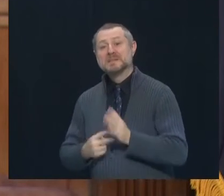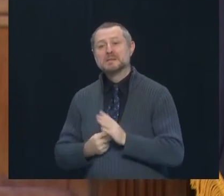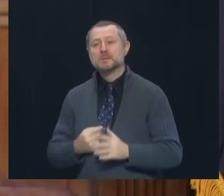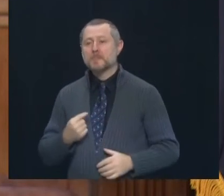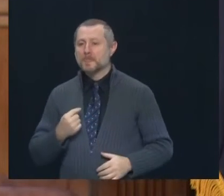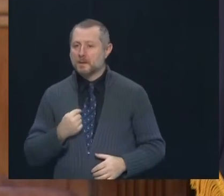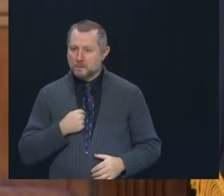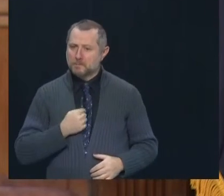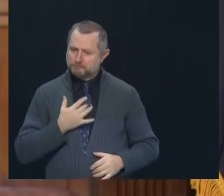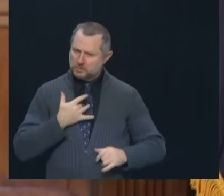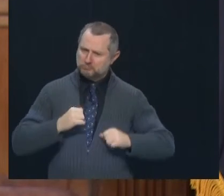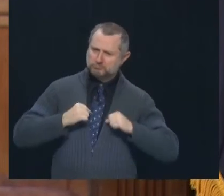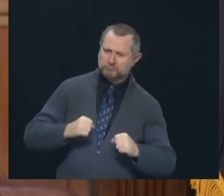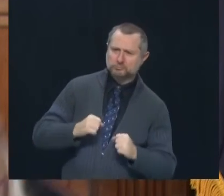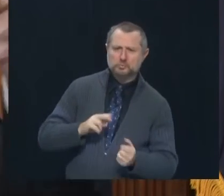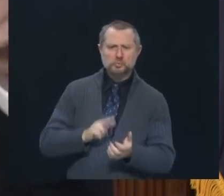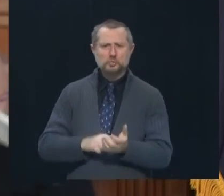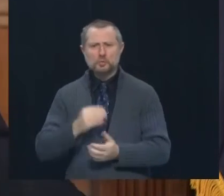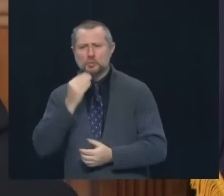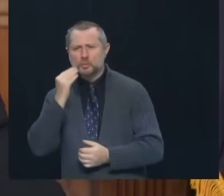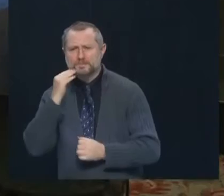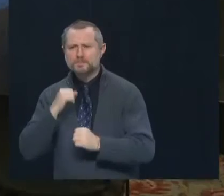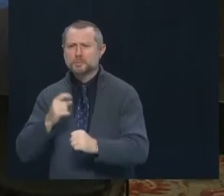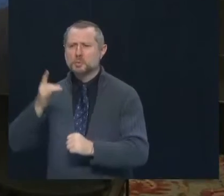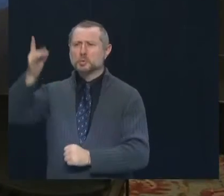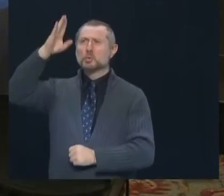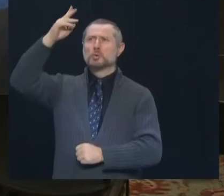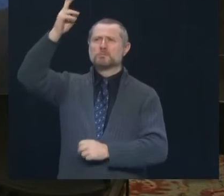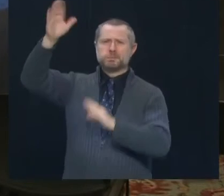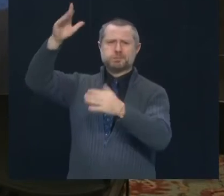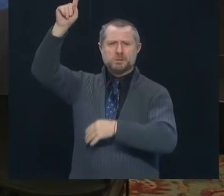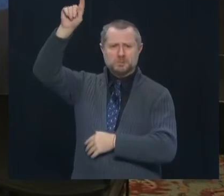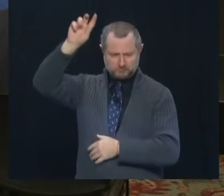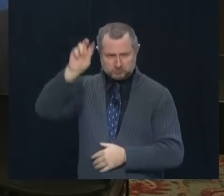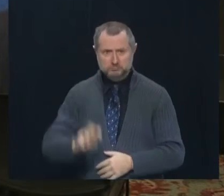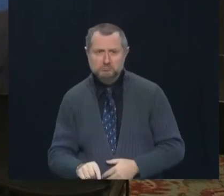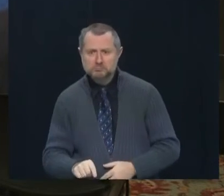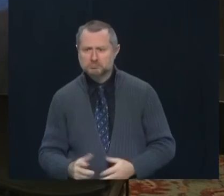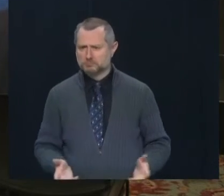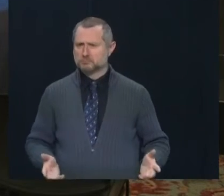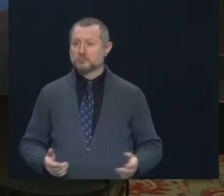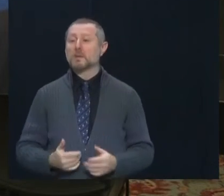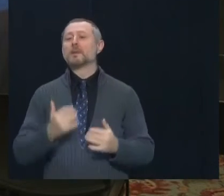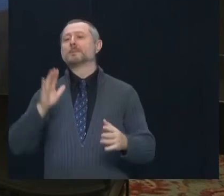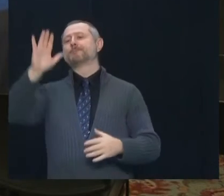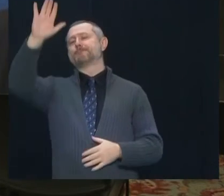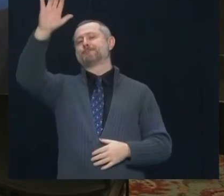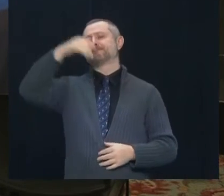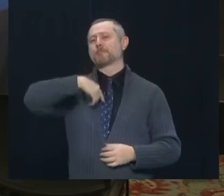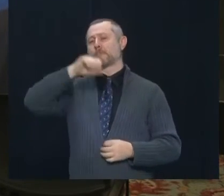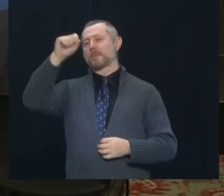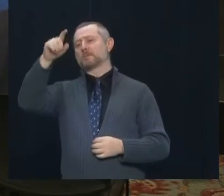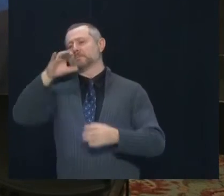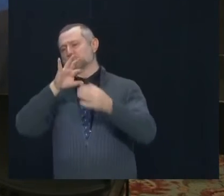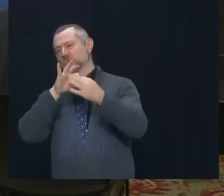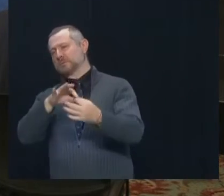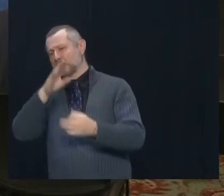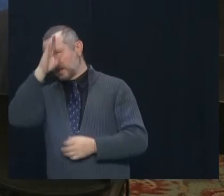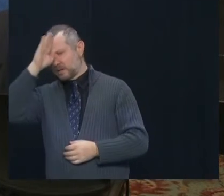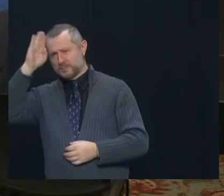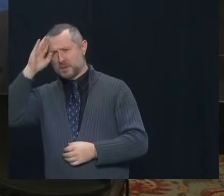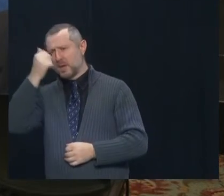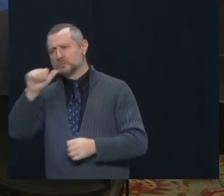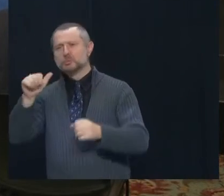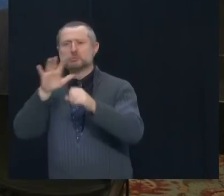past that number. Go ahead, Nick. On hospitalizations, is there any region in the state at this point that is